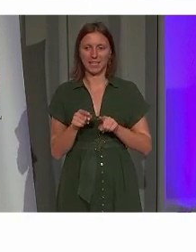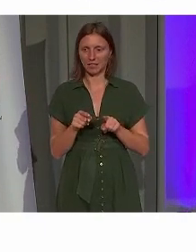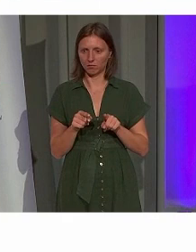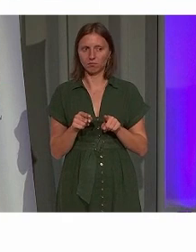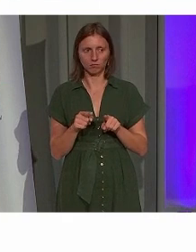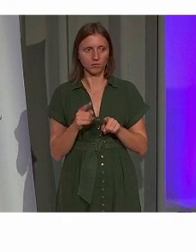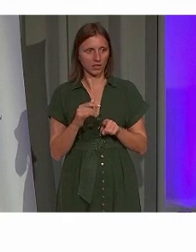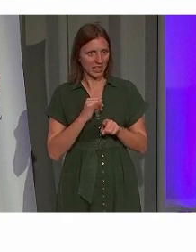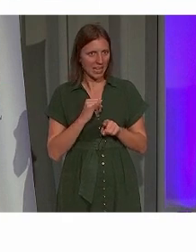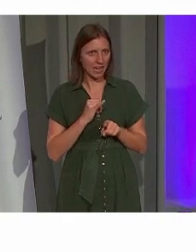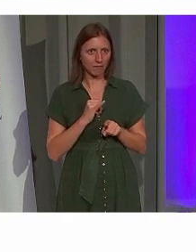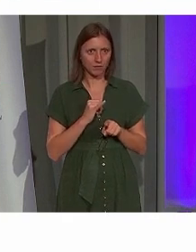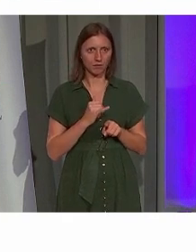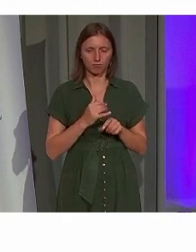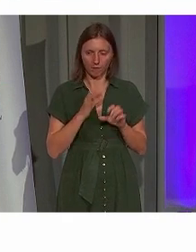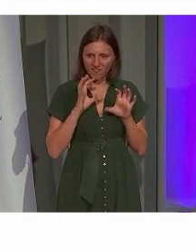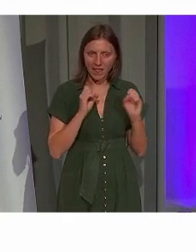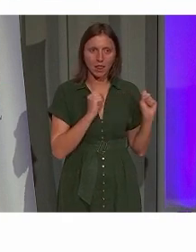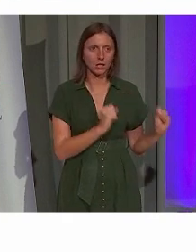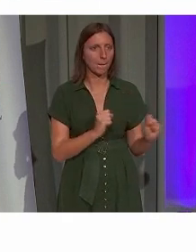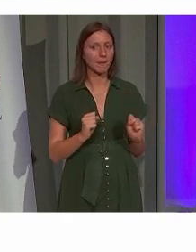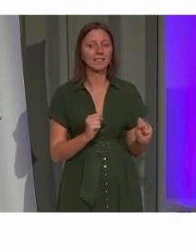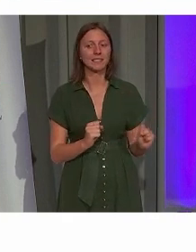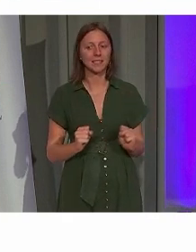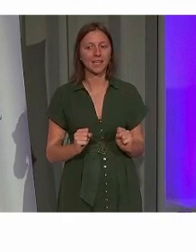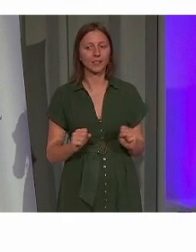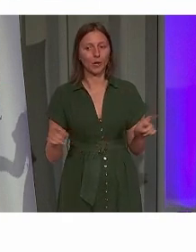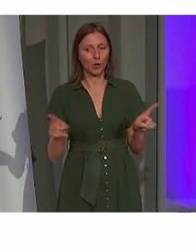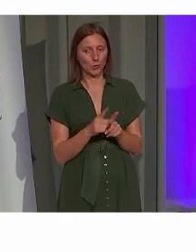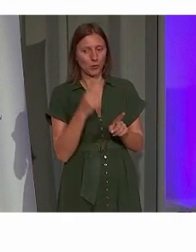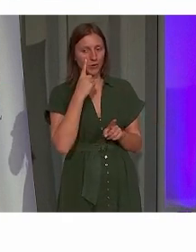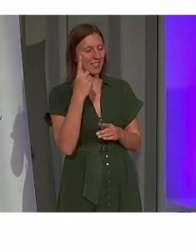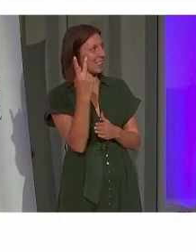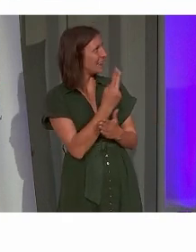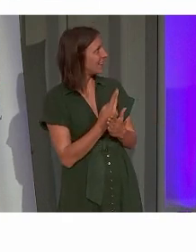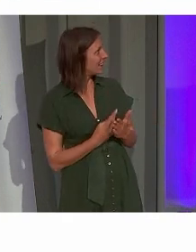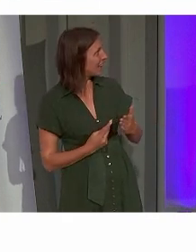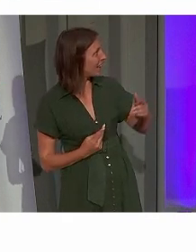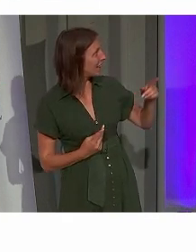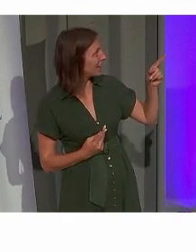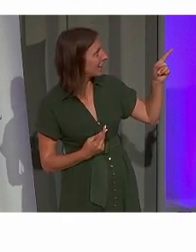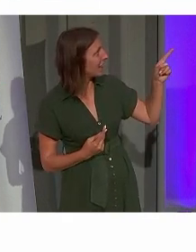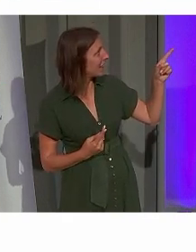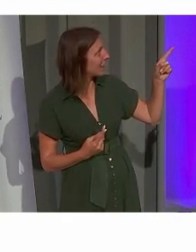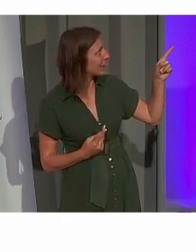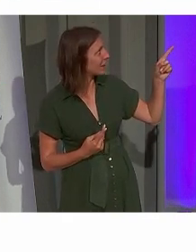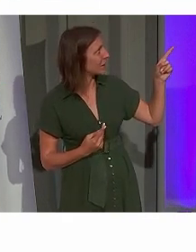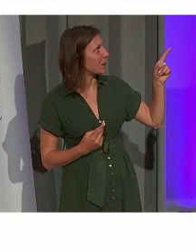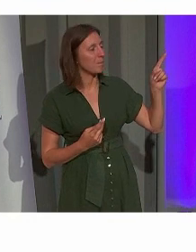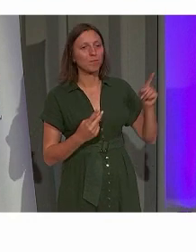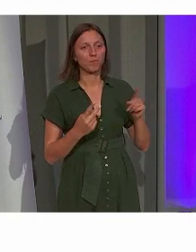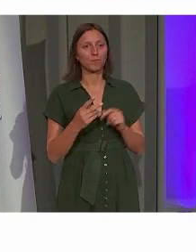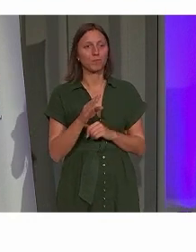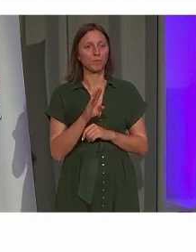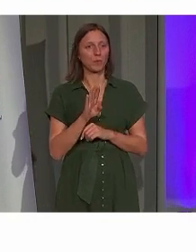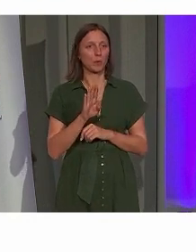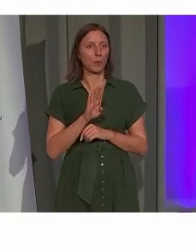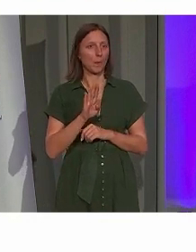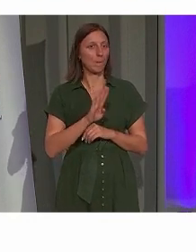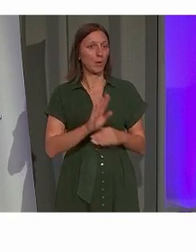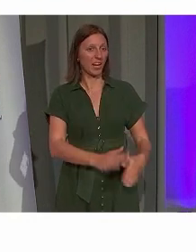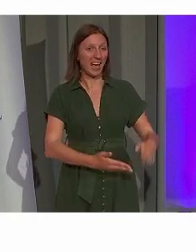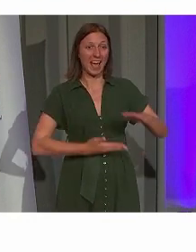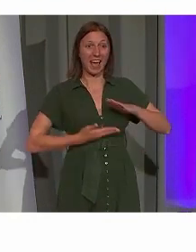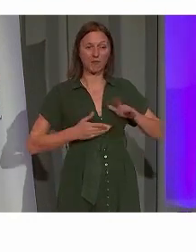So here you can feel, there are more possibilities. You can also see it at the vista